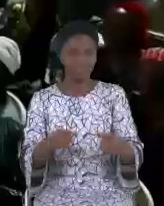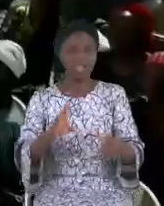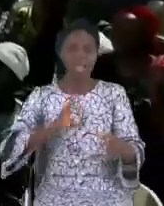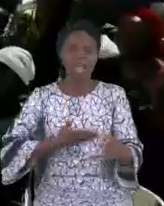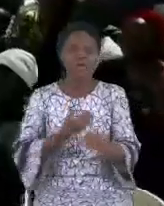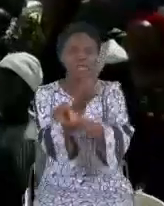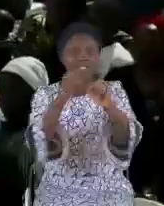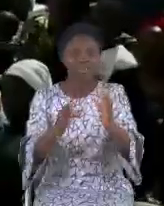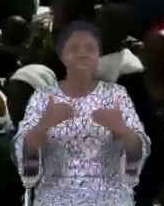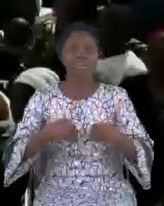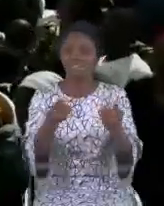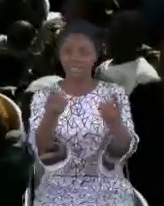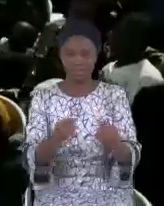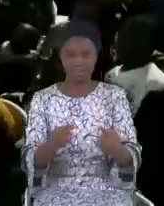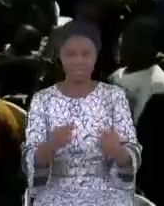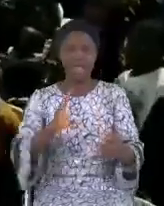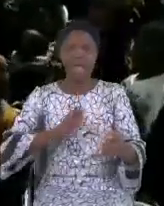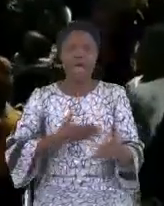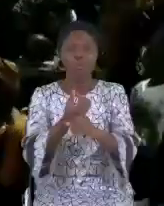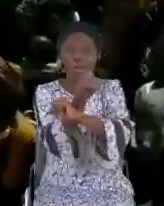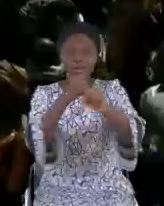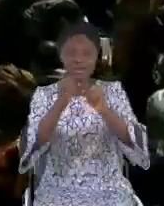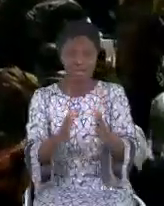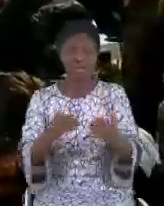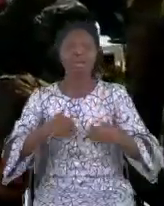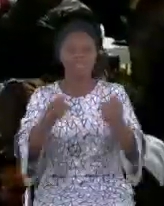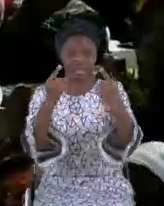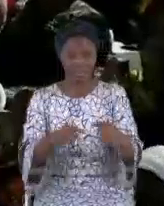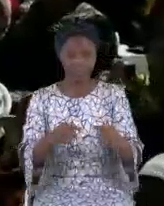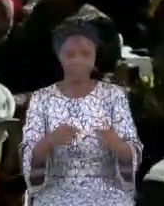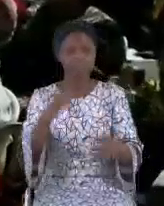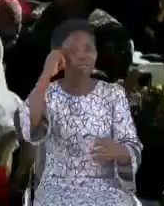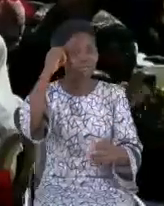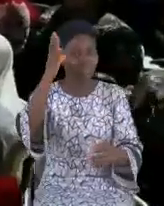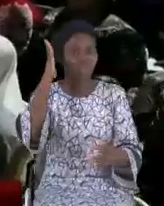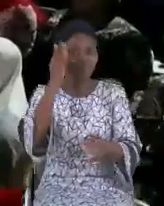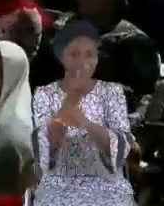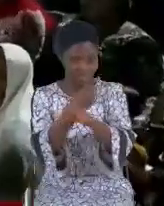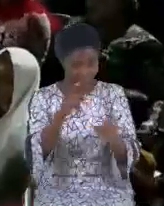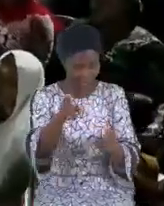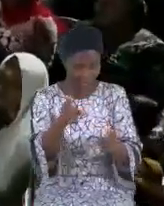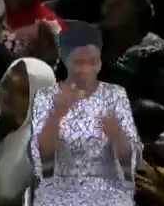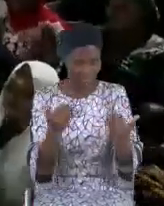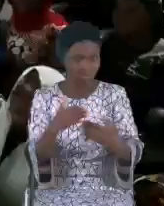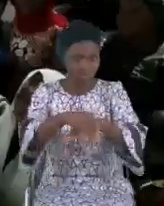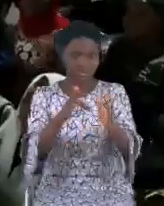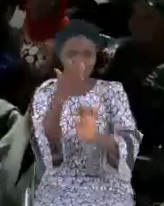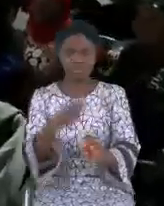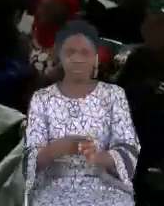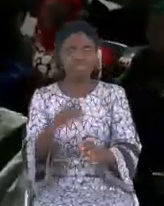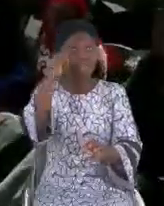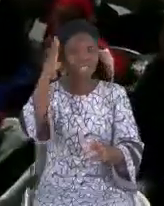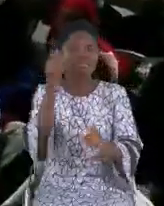has come. Our Redeemer has come. He will deliver you tonight. He will save